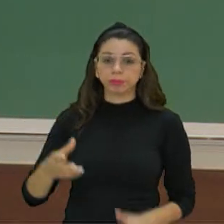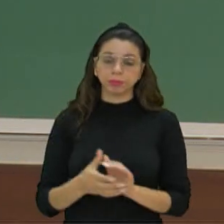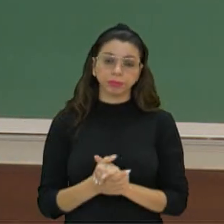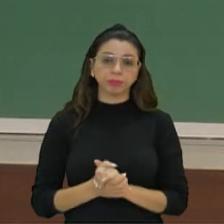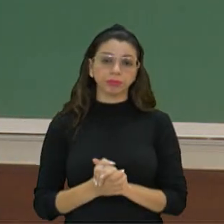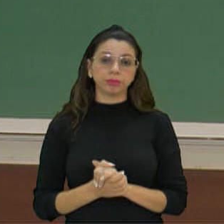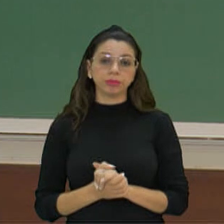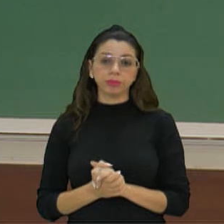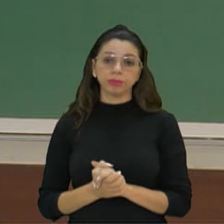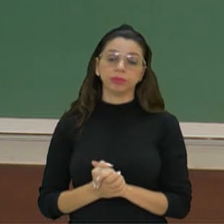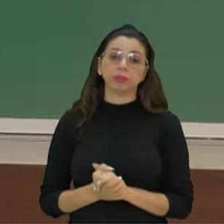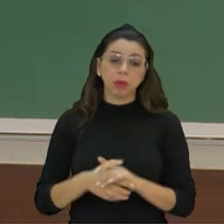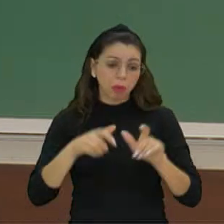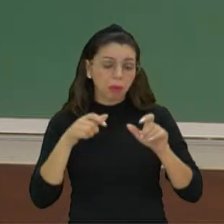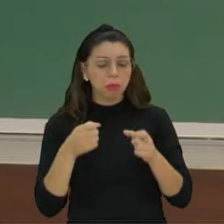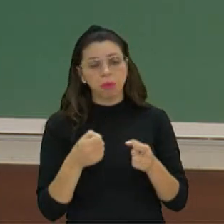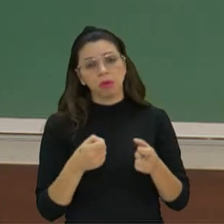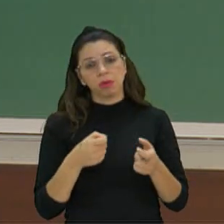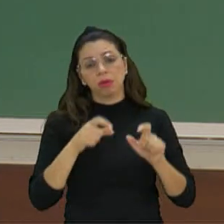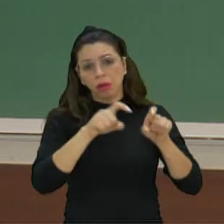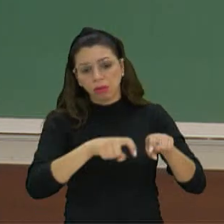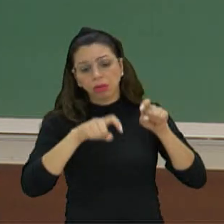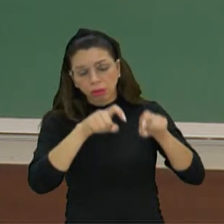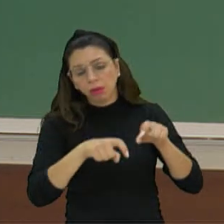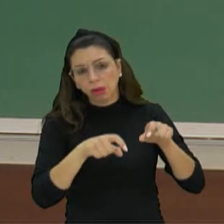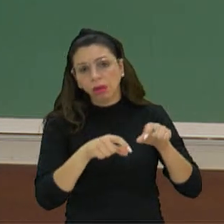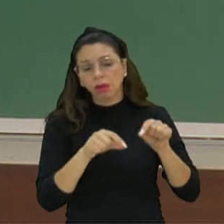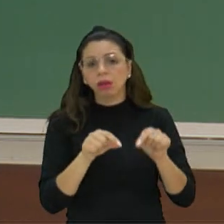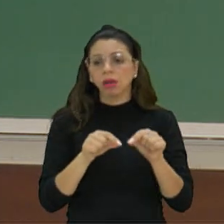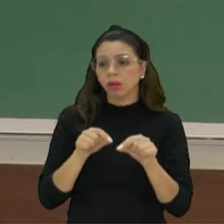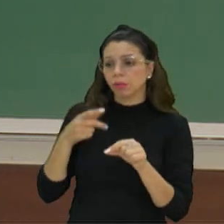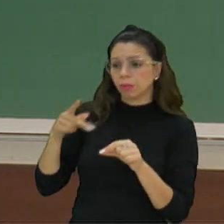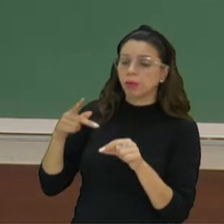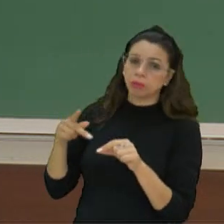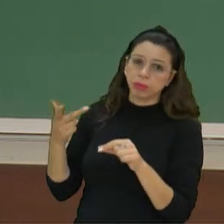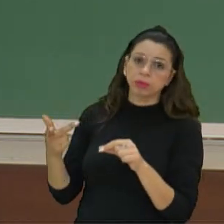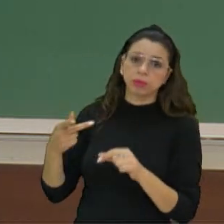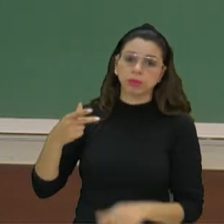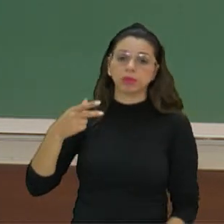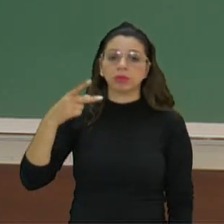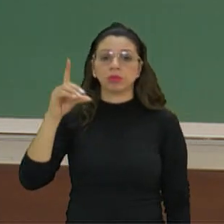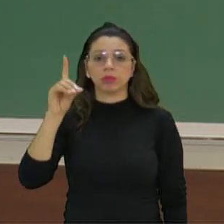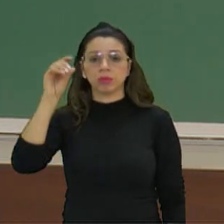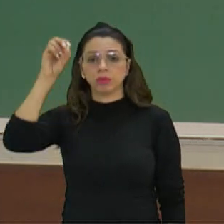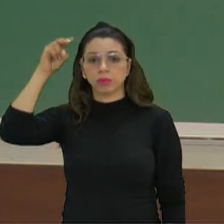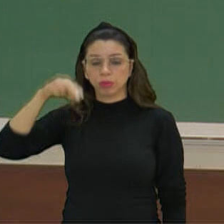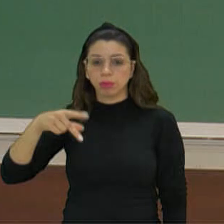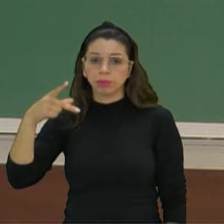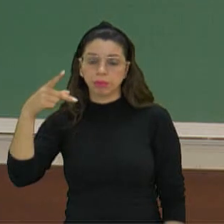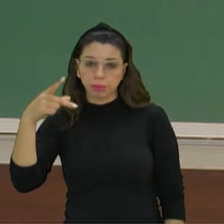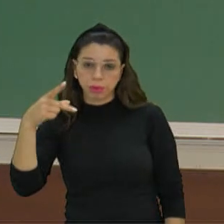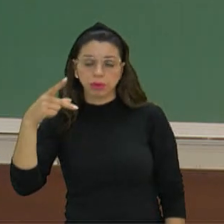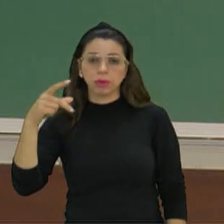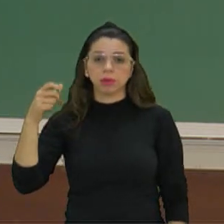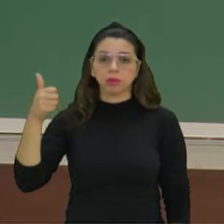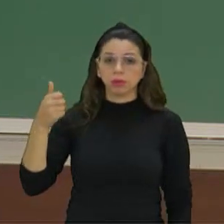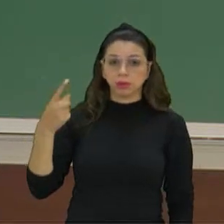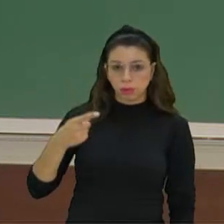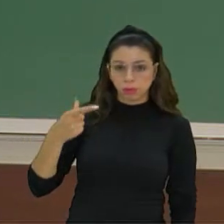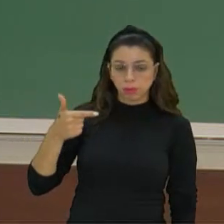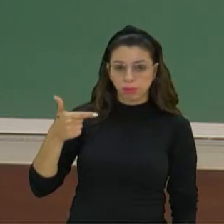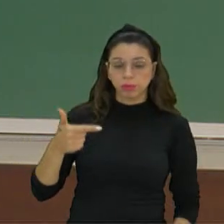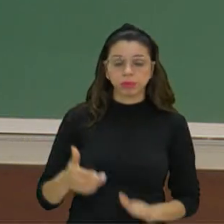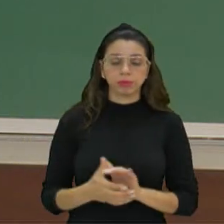a ser dele, né? Daí, ele ordenou que os trabalhadores, pessoas que moravam naquela vila, em determinados